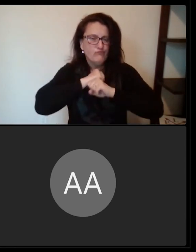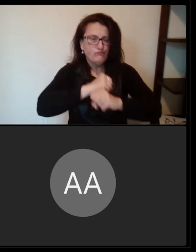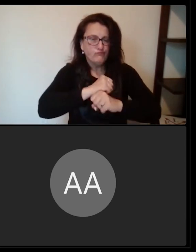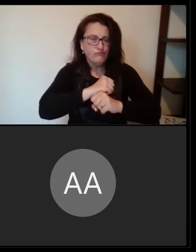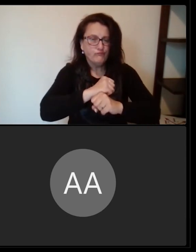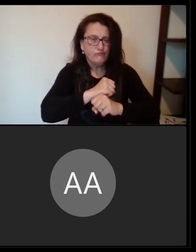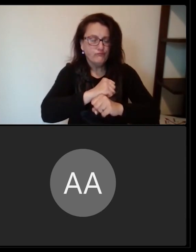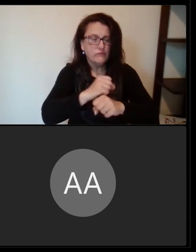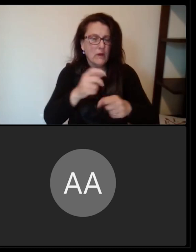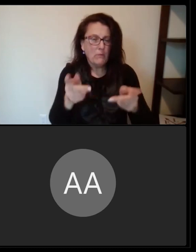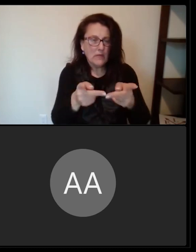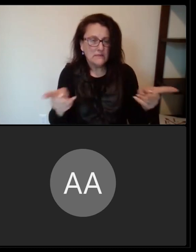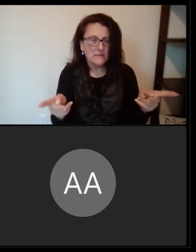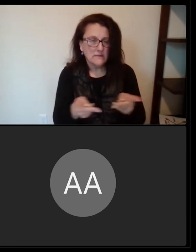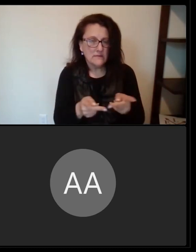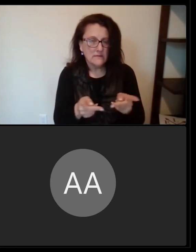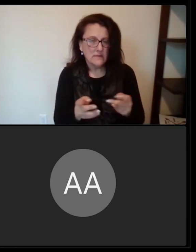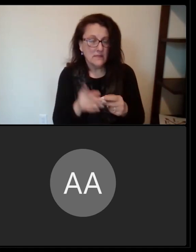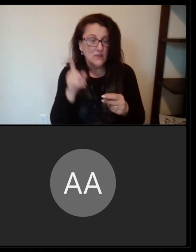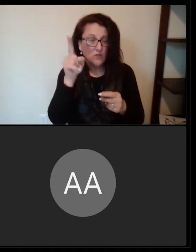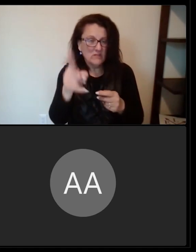Close this back up.